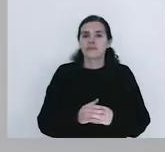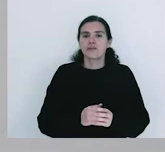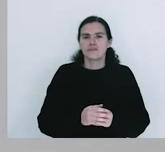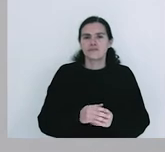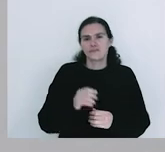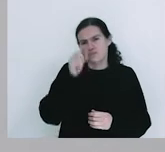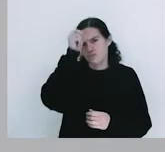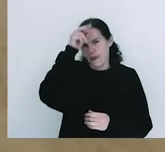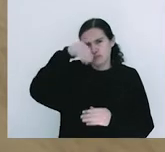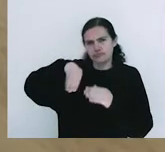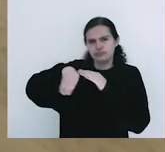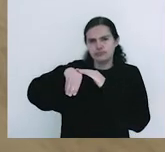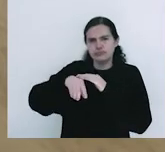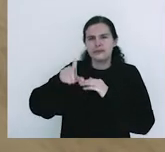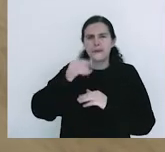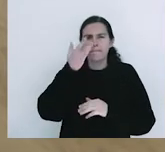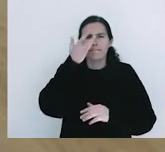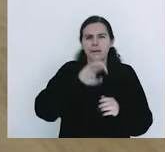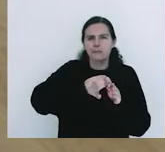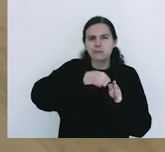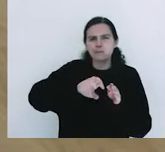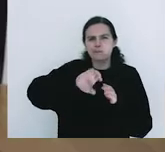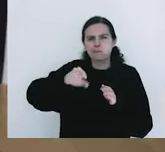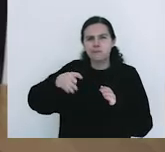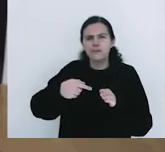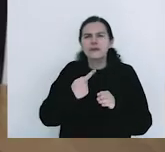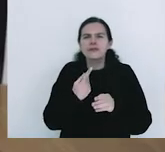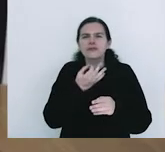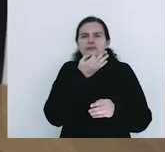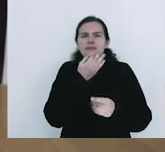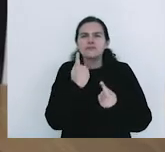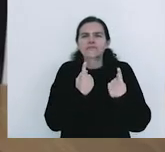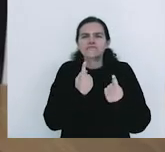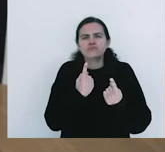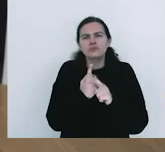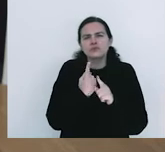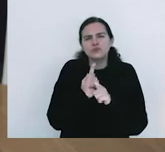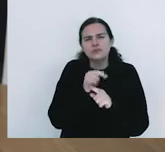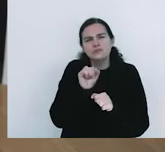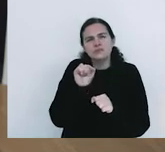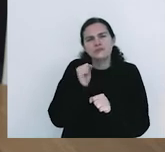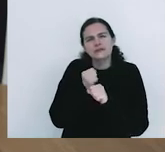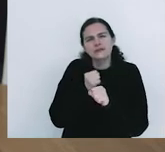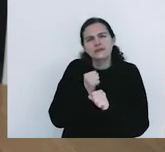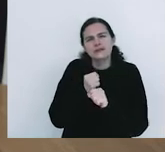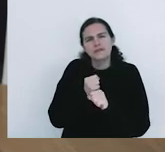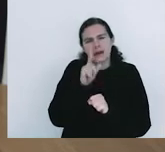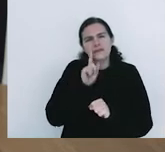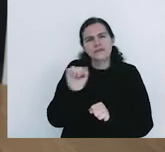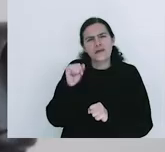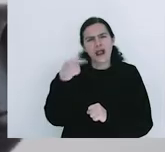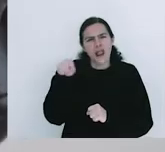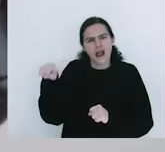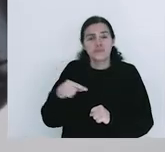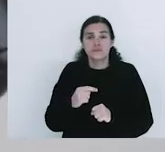yet. With Avenza, we're talking about the few notions that are very present in Louise Bourgeois'